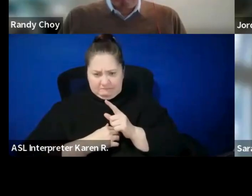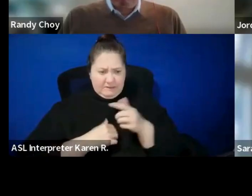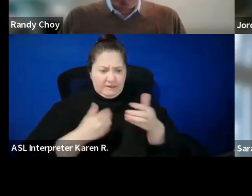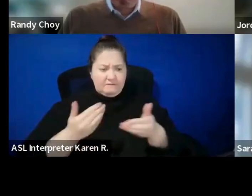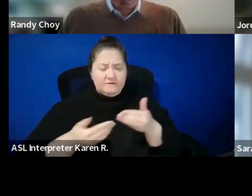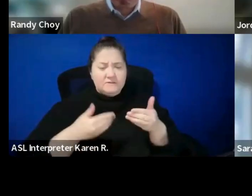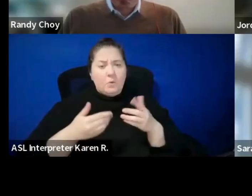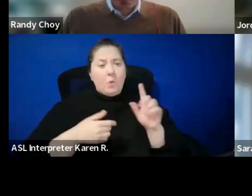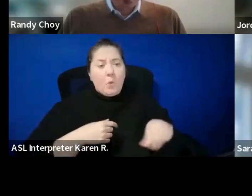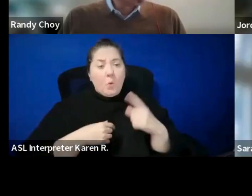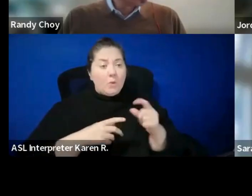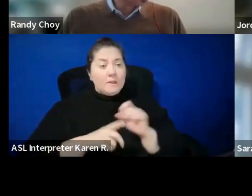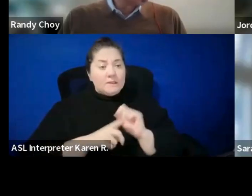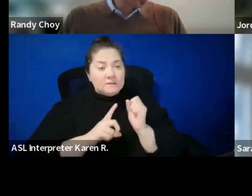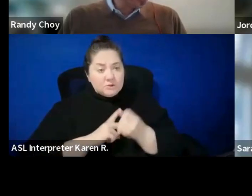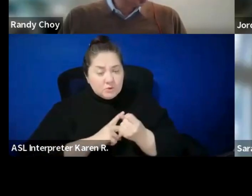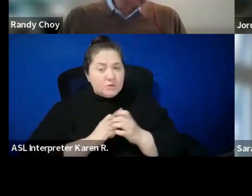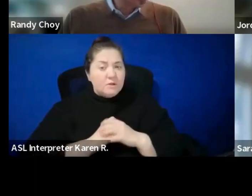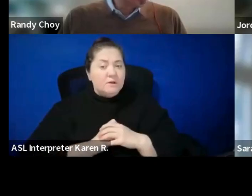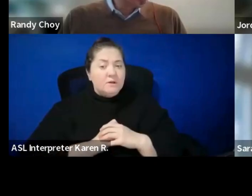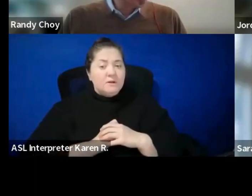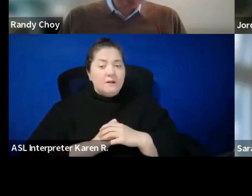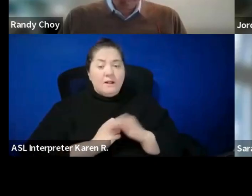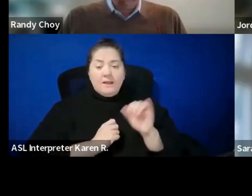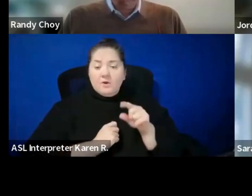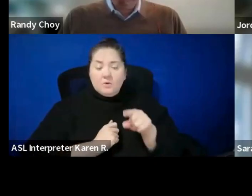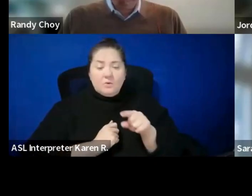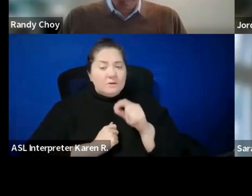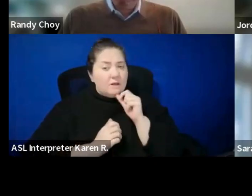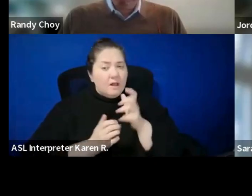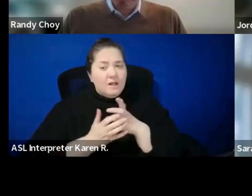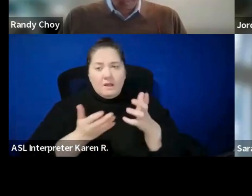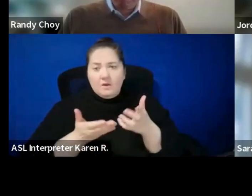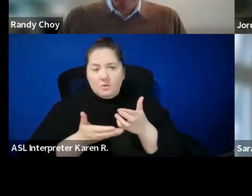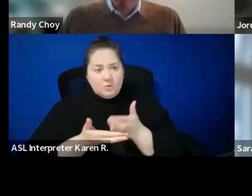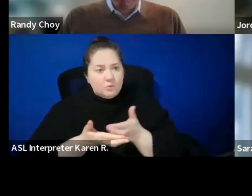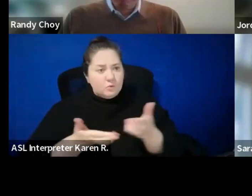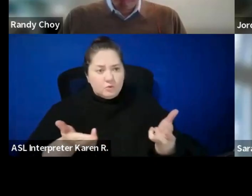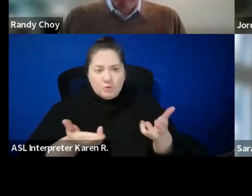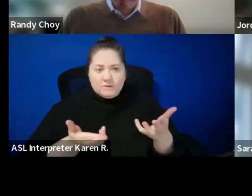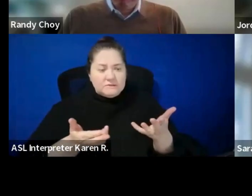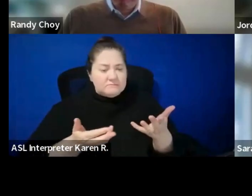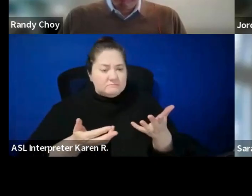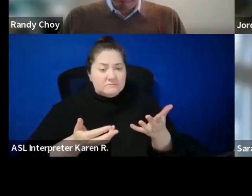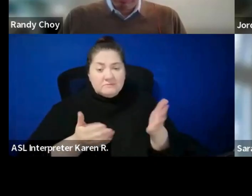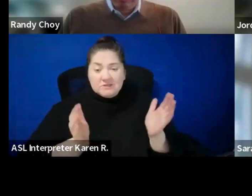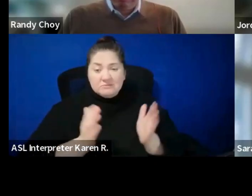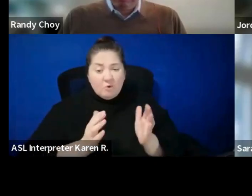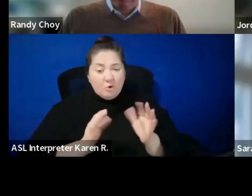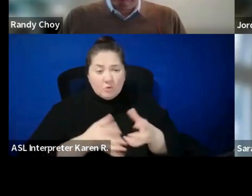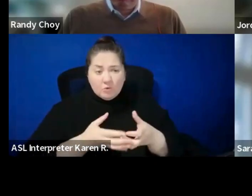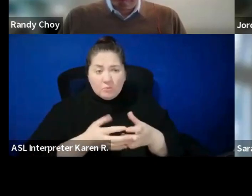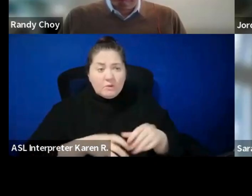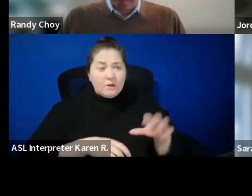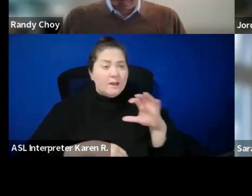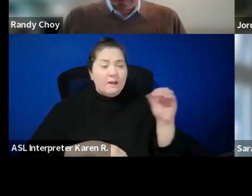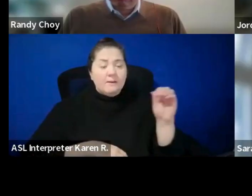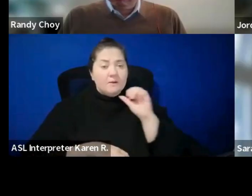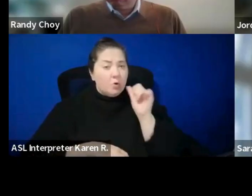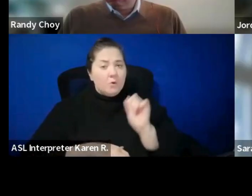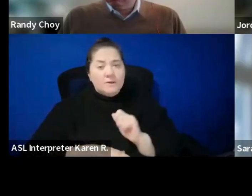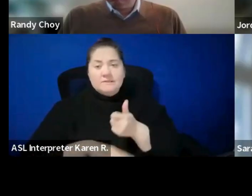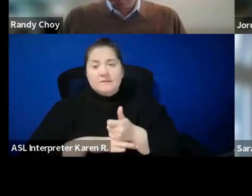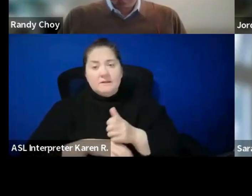invitation only kind of scenario, because like you, they don't have a lot of resources. They're a small group. Companies don't set